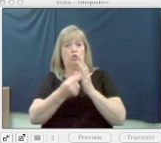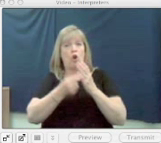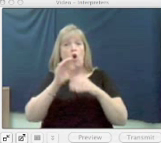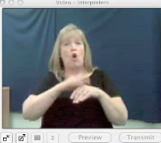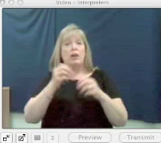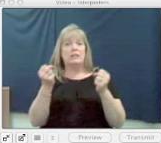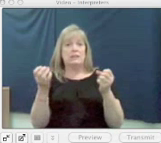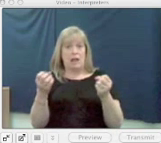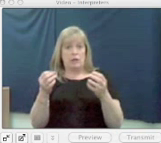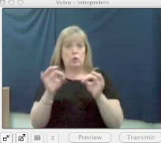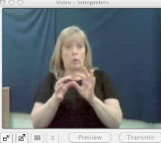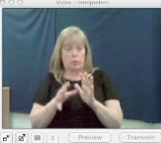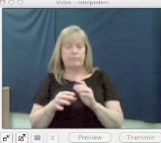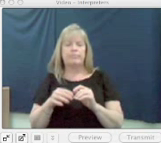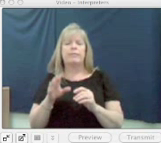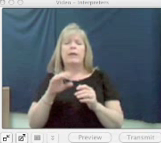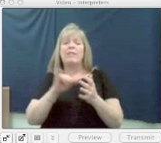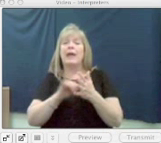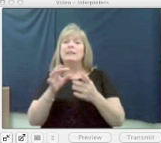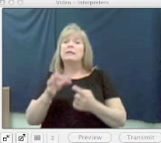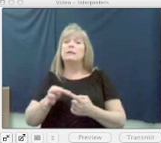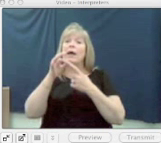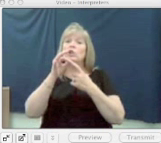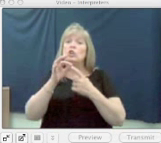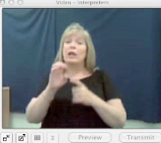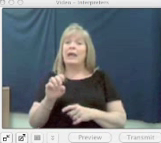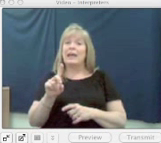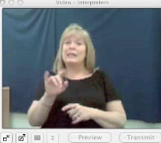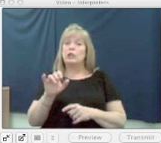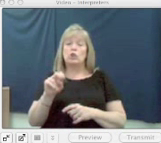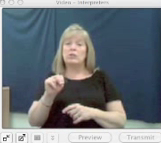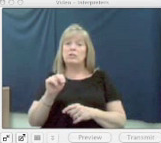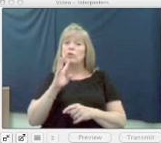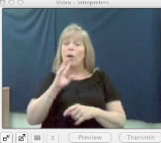the special edition was on ethics in the classroom.